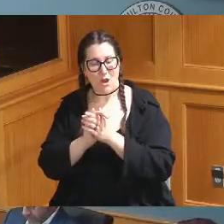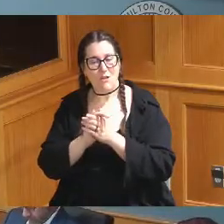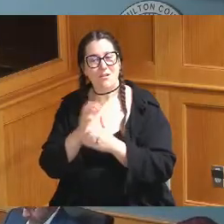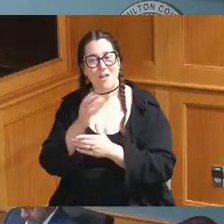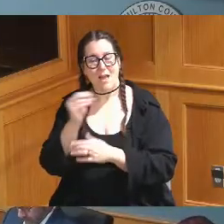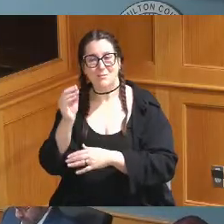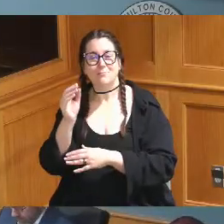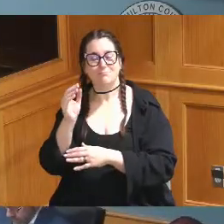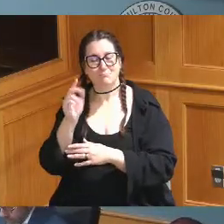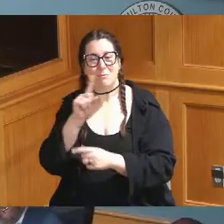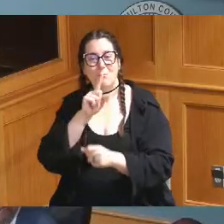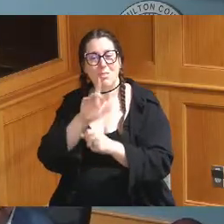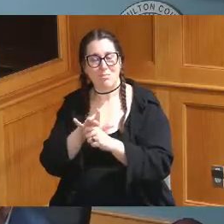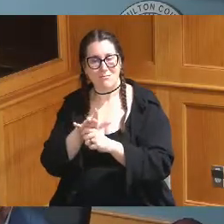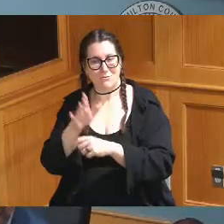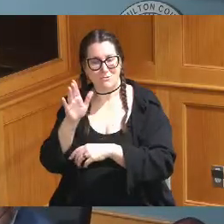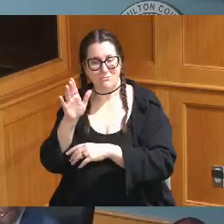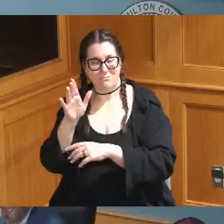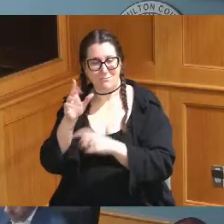prayer.